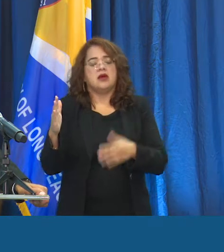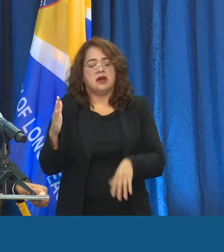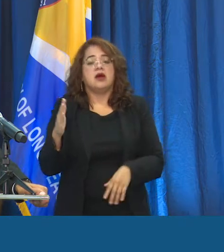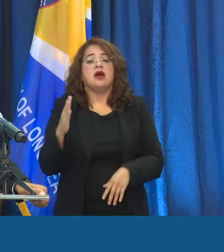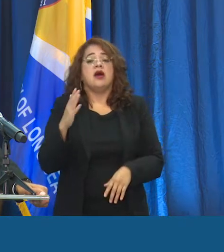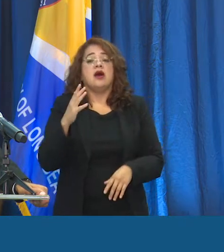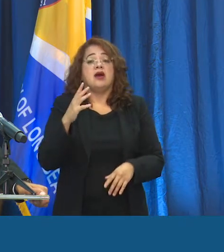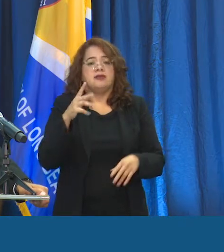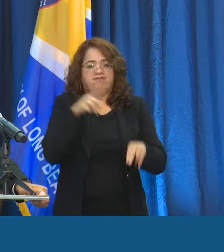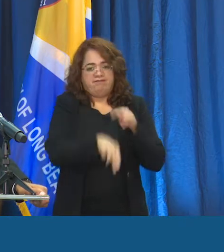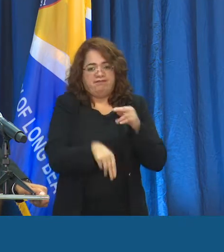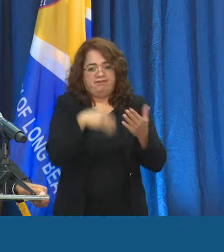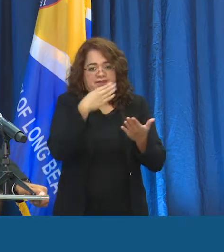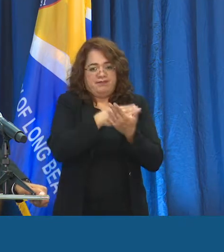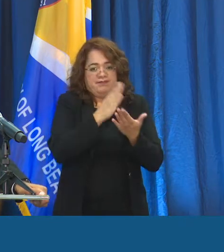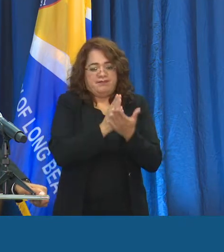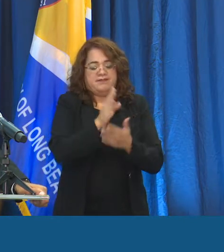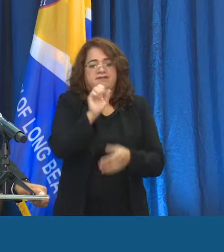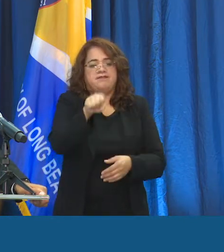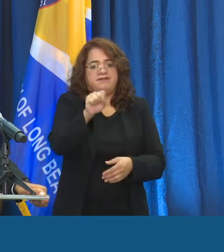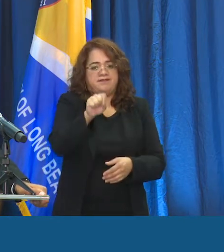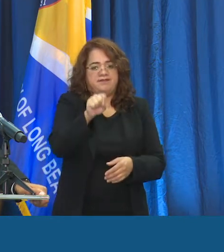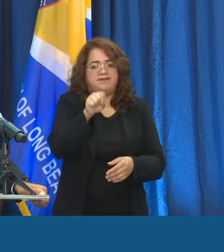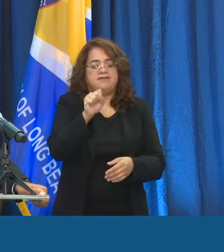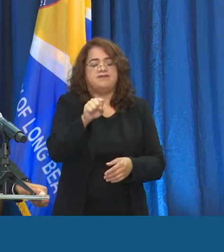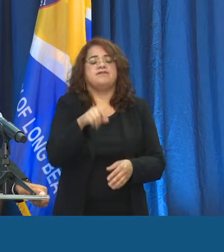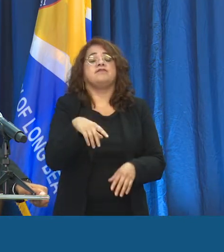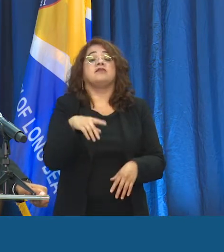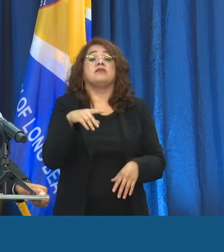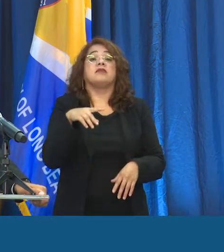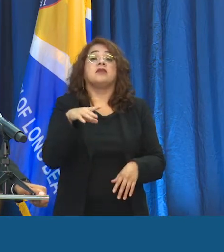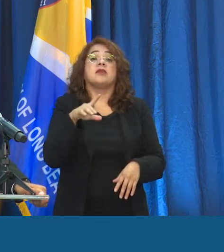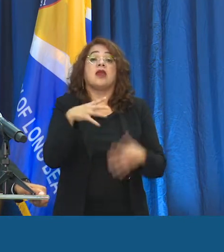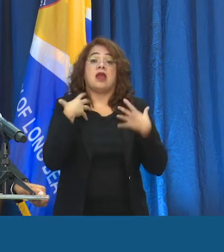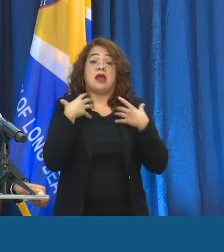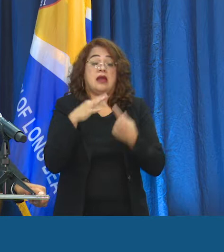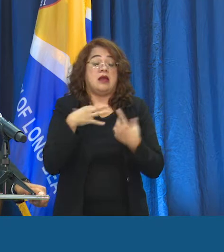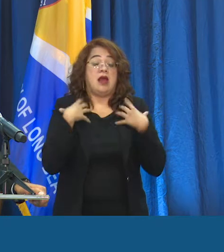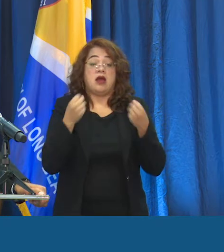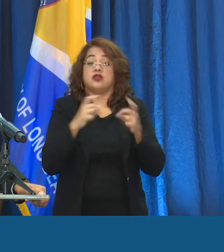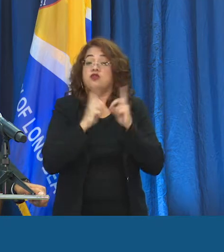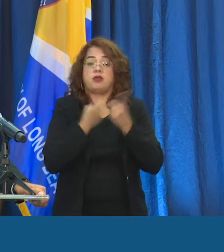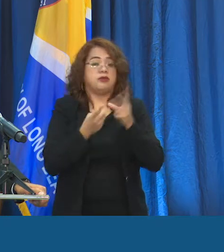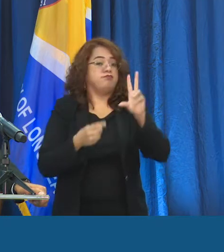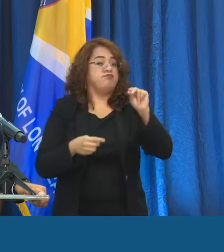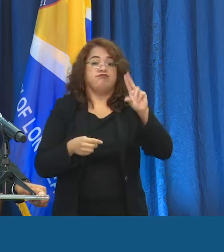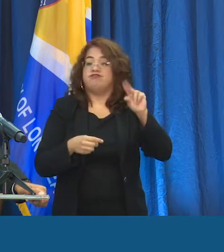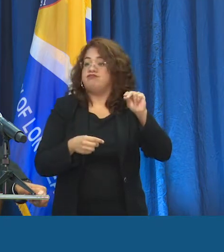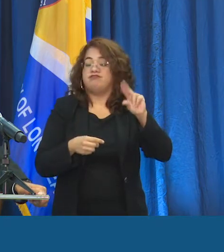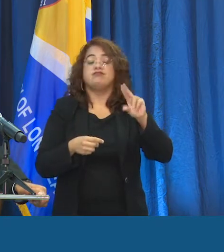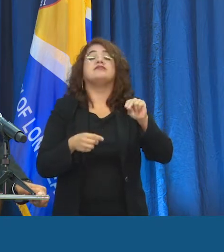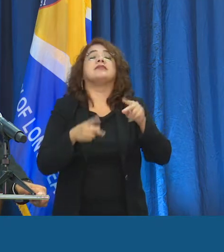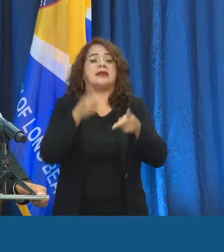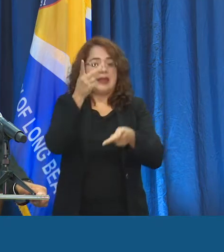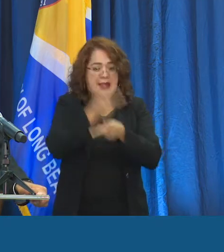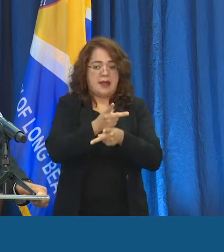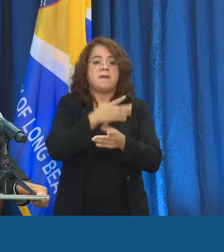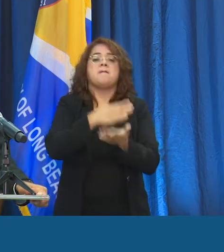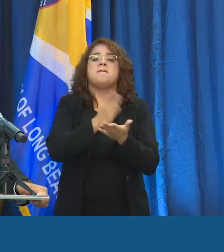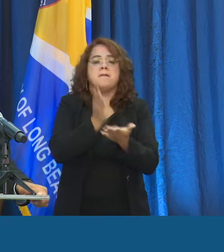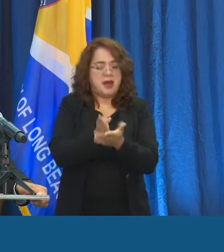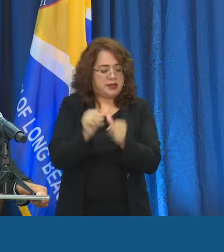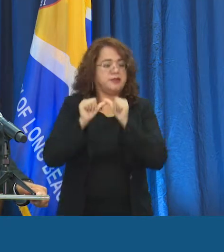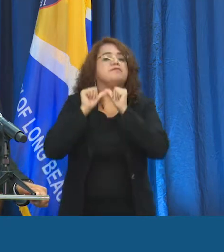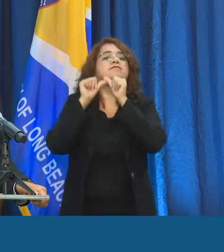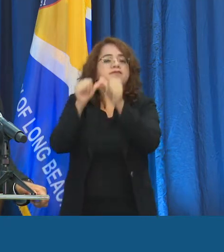department, and rightly so in the middle of this pandemic. We are facing large structural deficits,